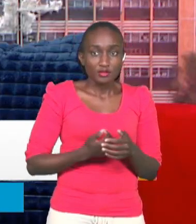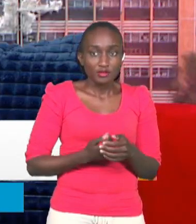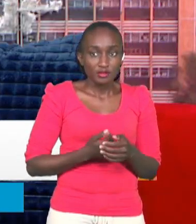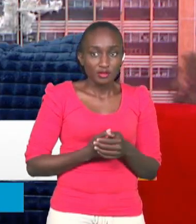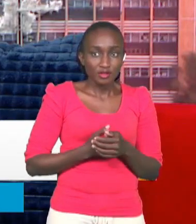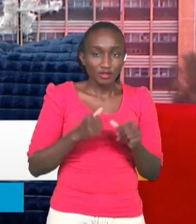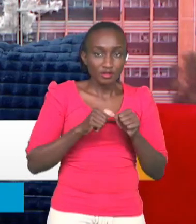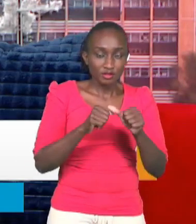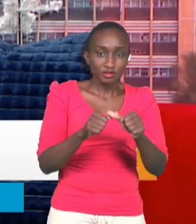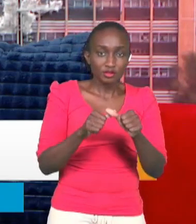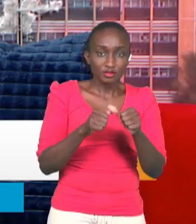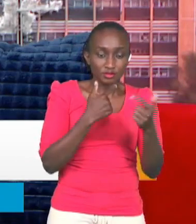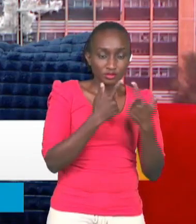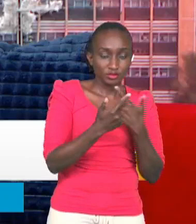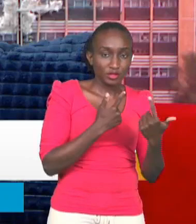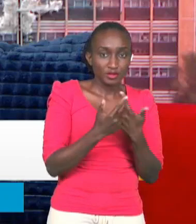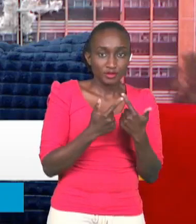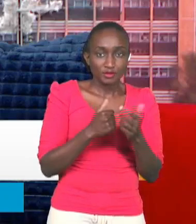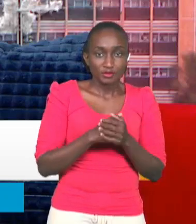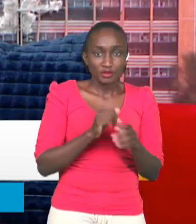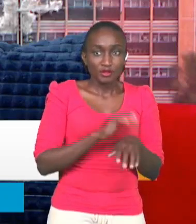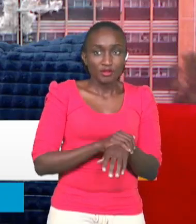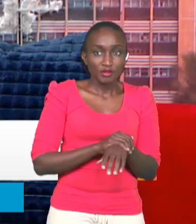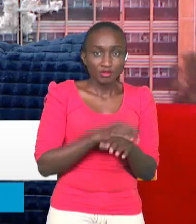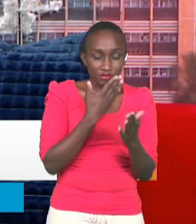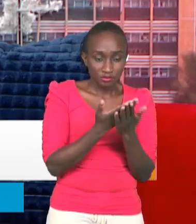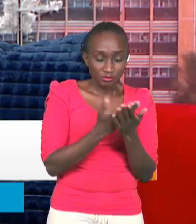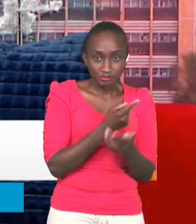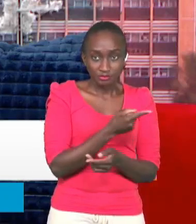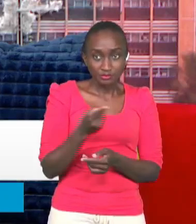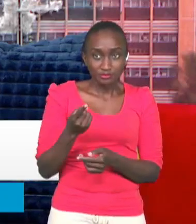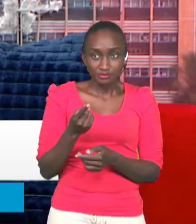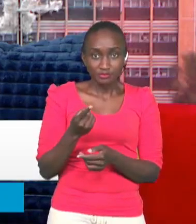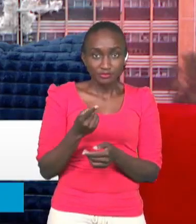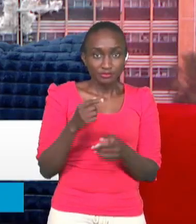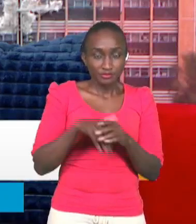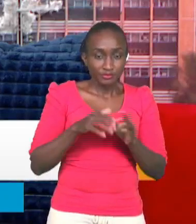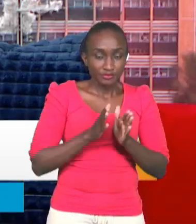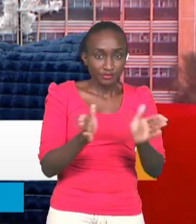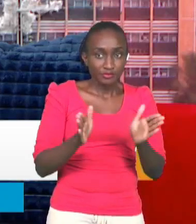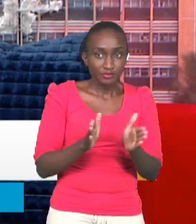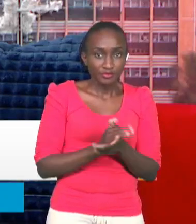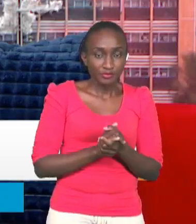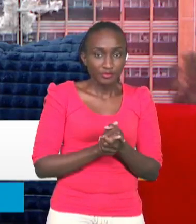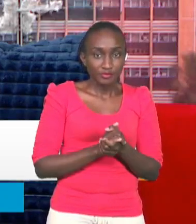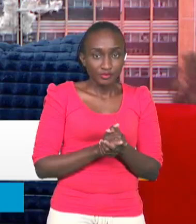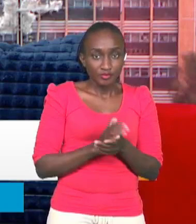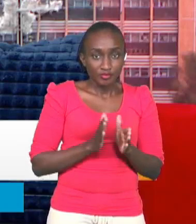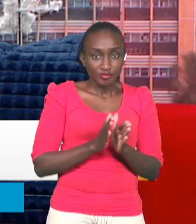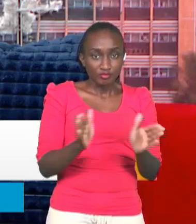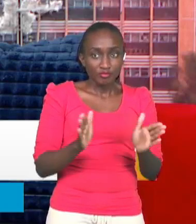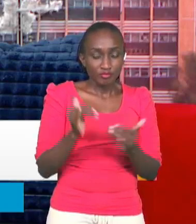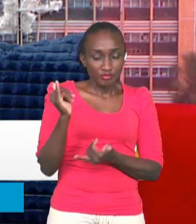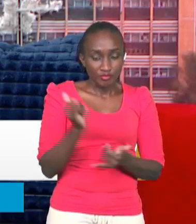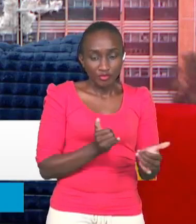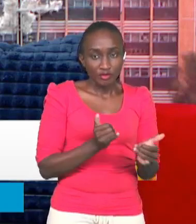there's continued, discussion on those proposals. Okay. At least to the public. Mm-hmm. The public is